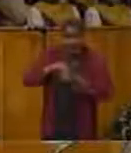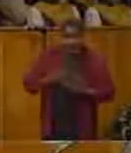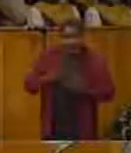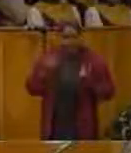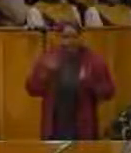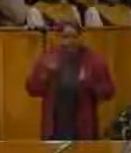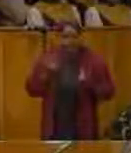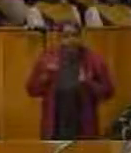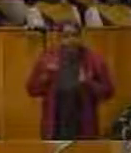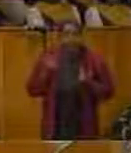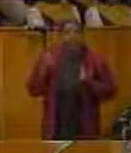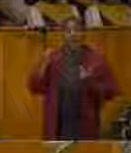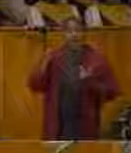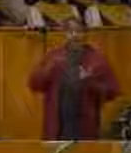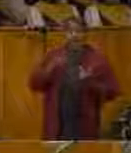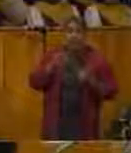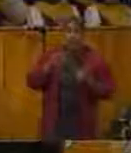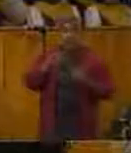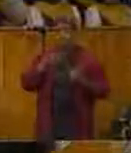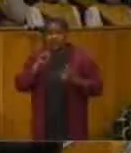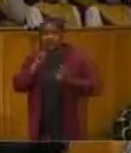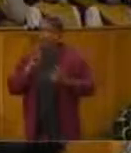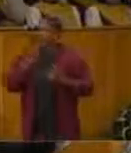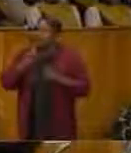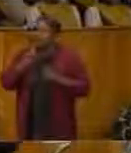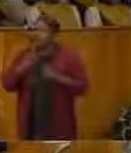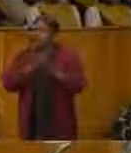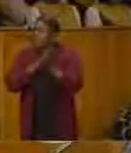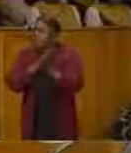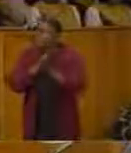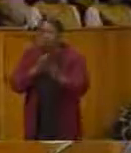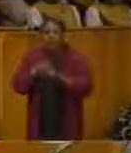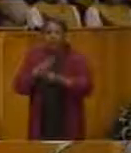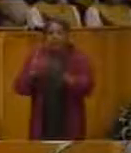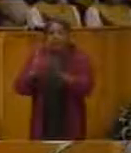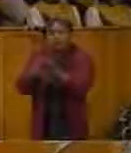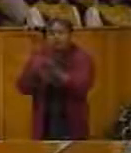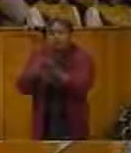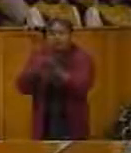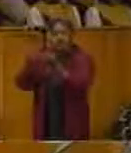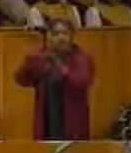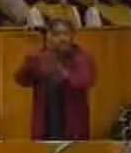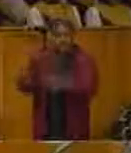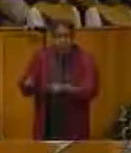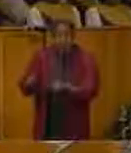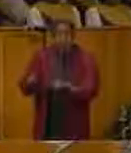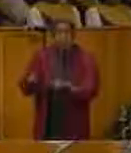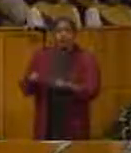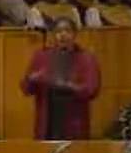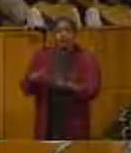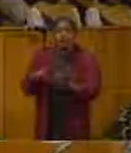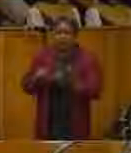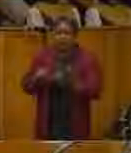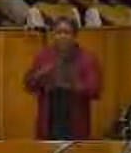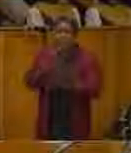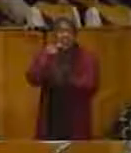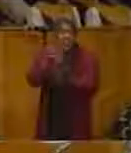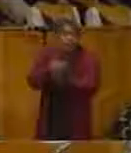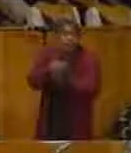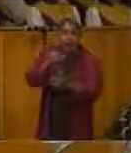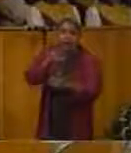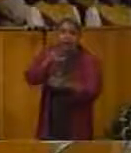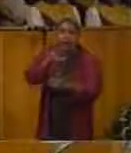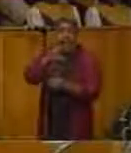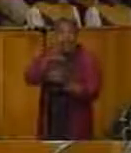This series was really motivated by a discussion I had in the center of African-American